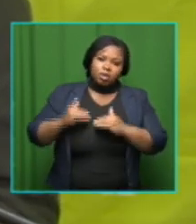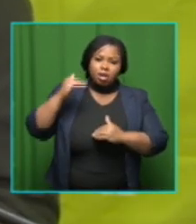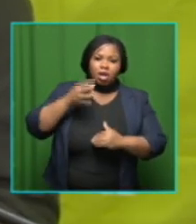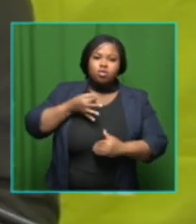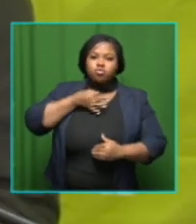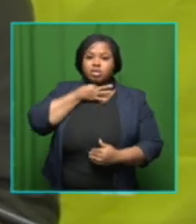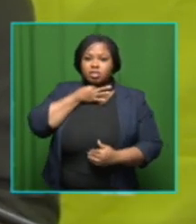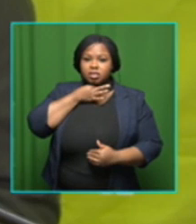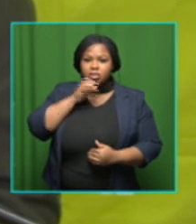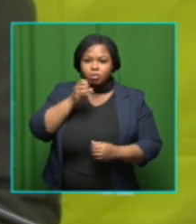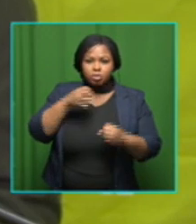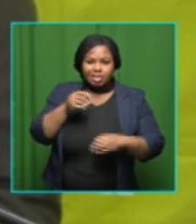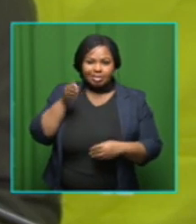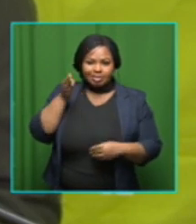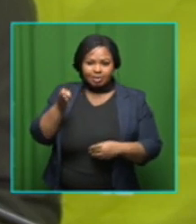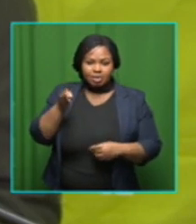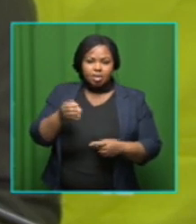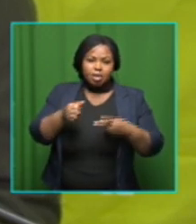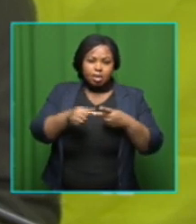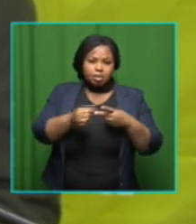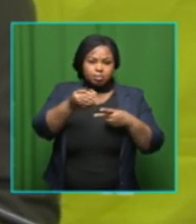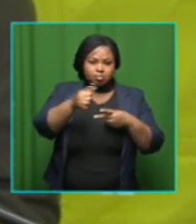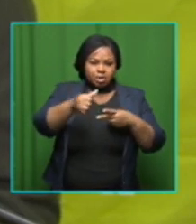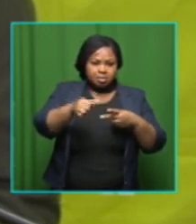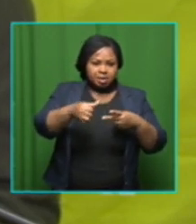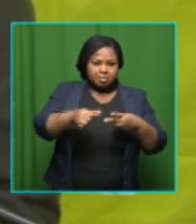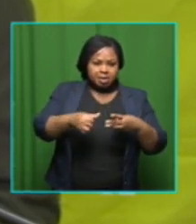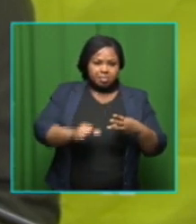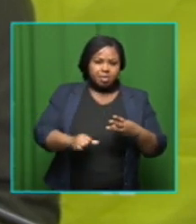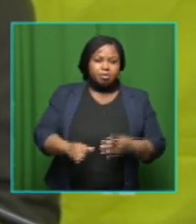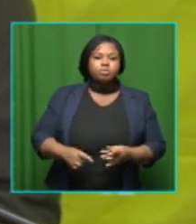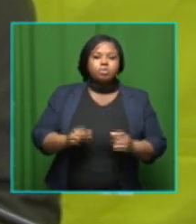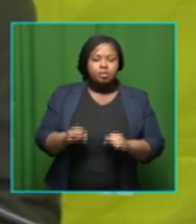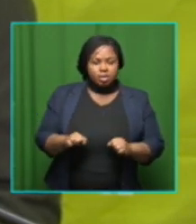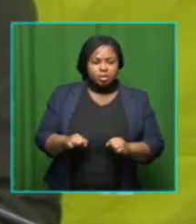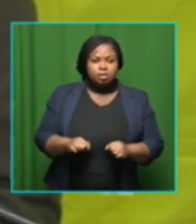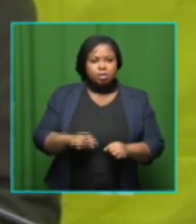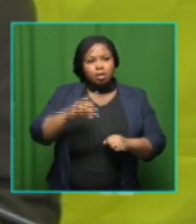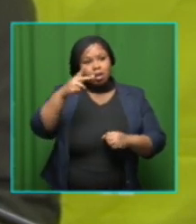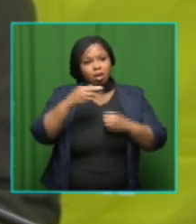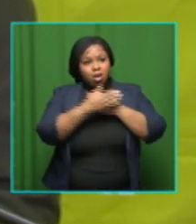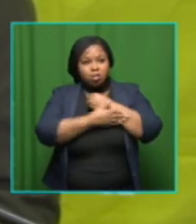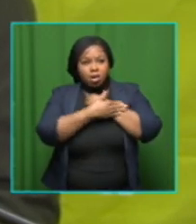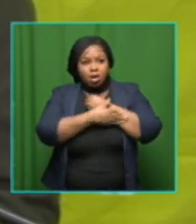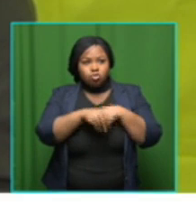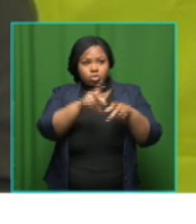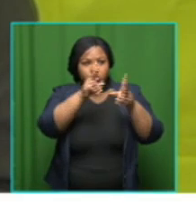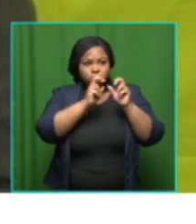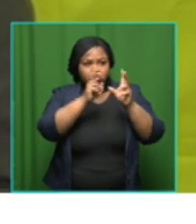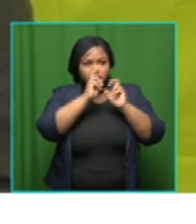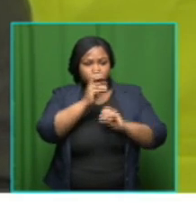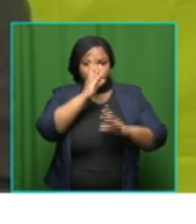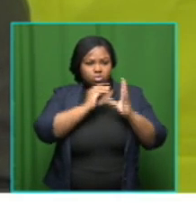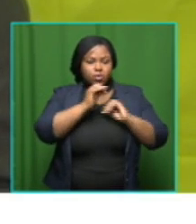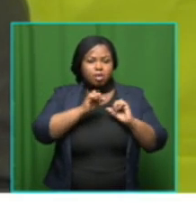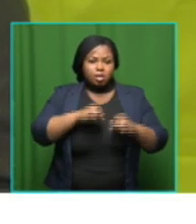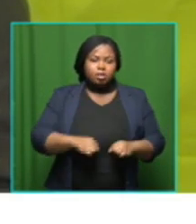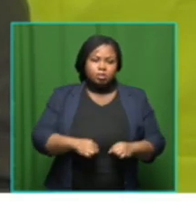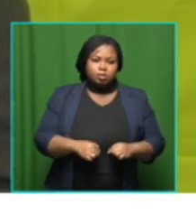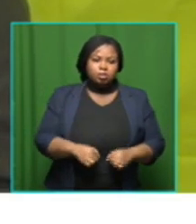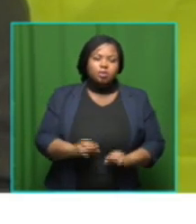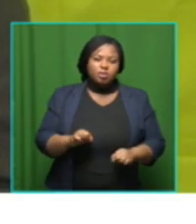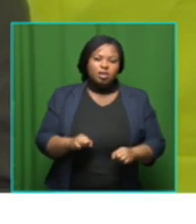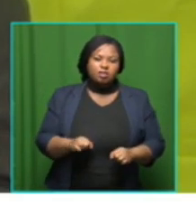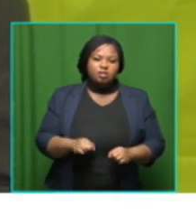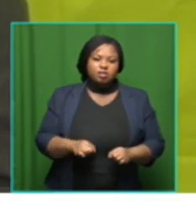go to those who are actually of lower risk. So yes, we are reading from other countries, and we are actually getting a number